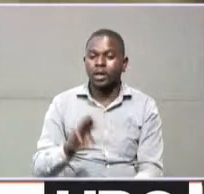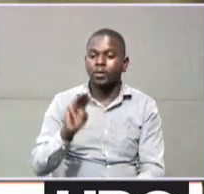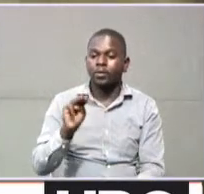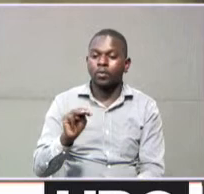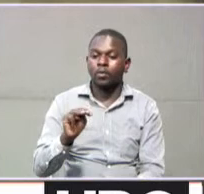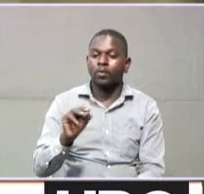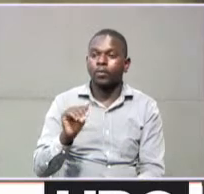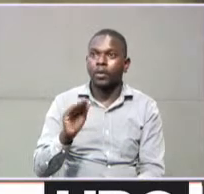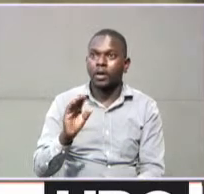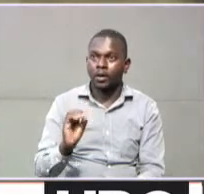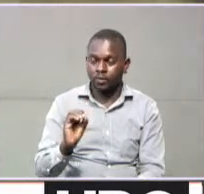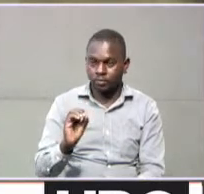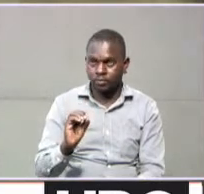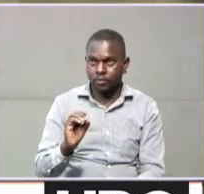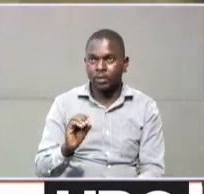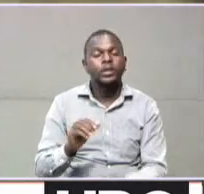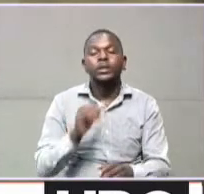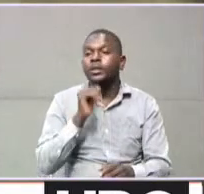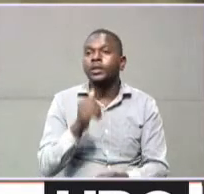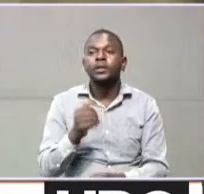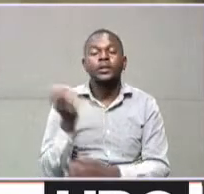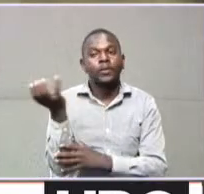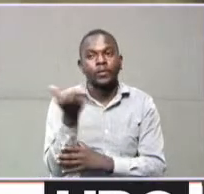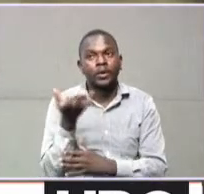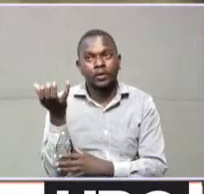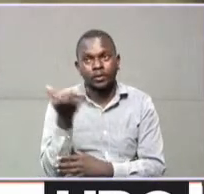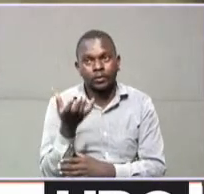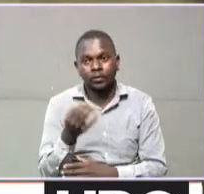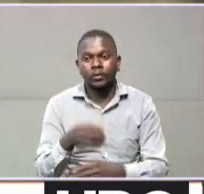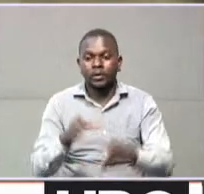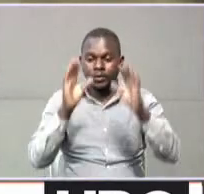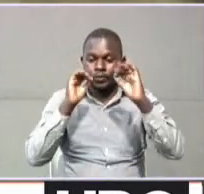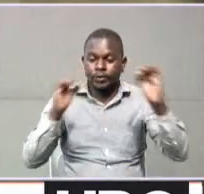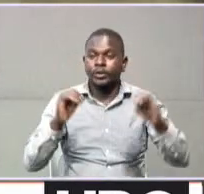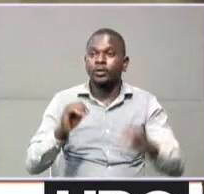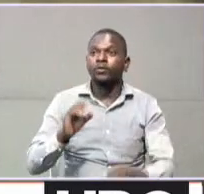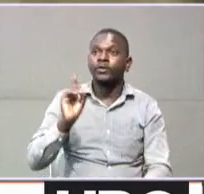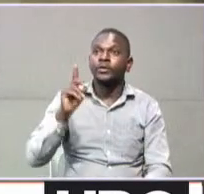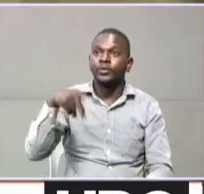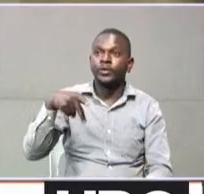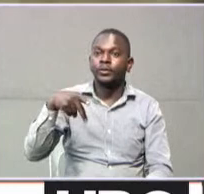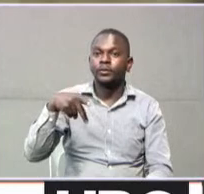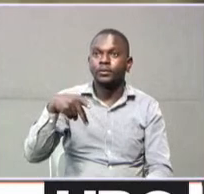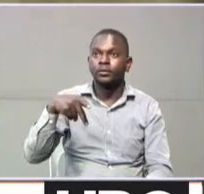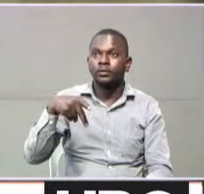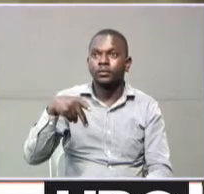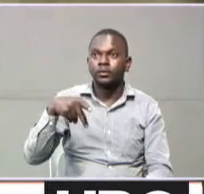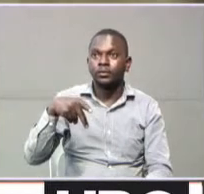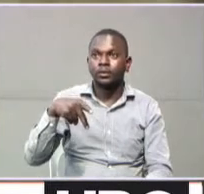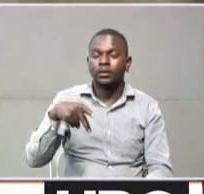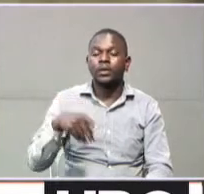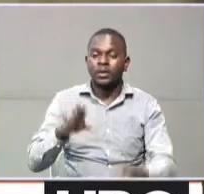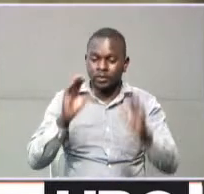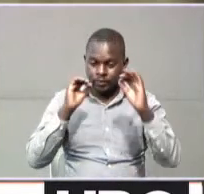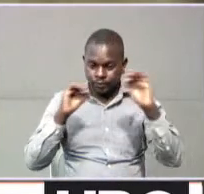mao it did not vet the president of dp and the president did not appoint